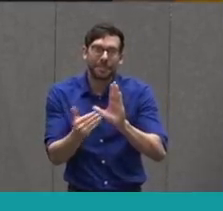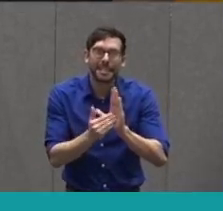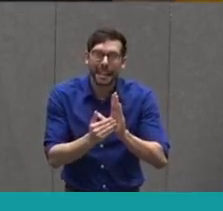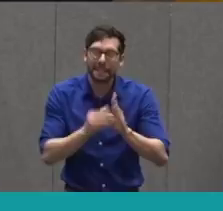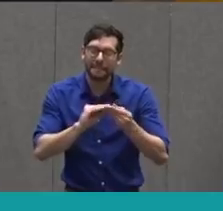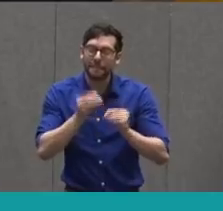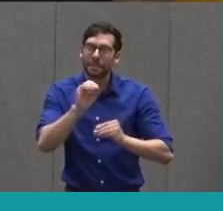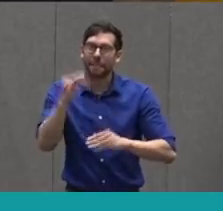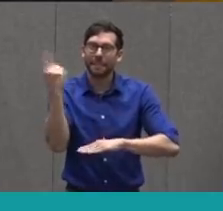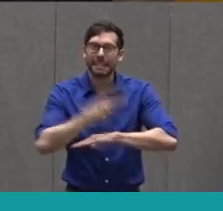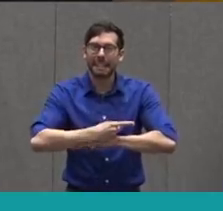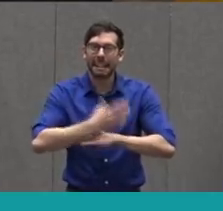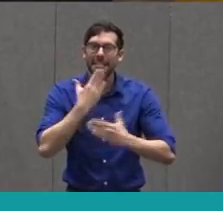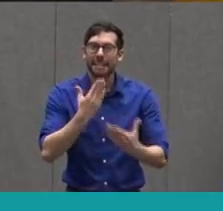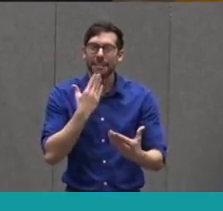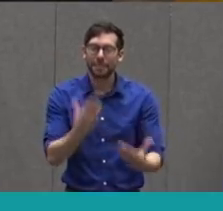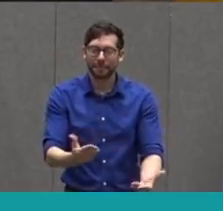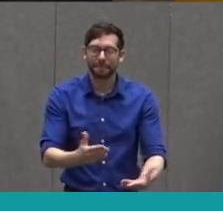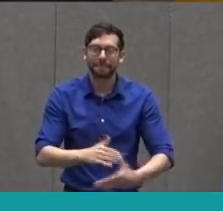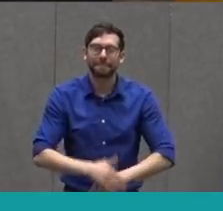journey.